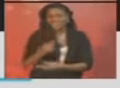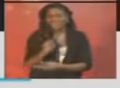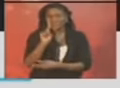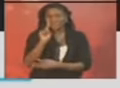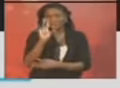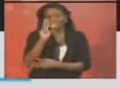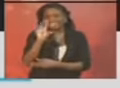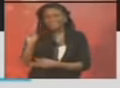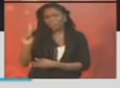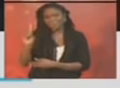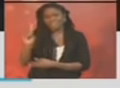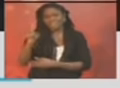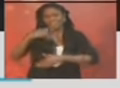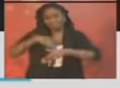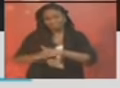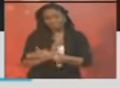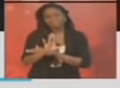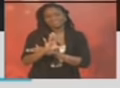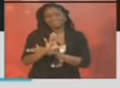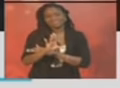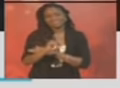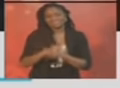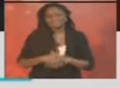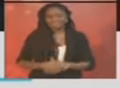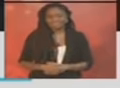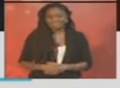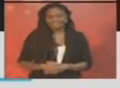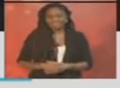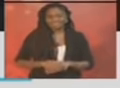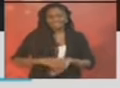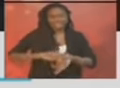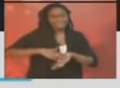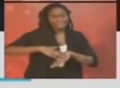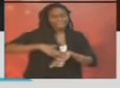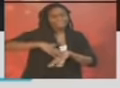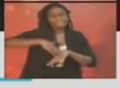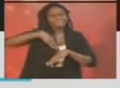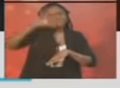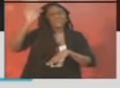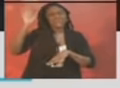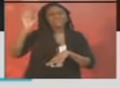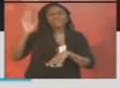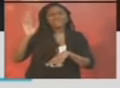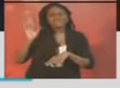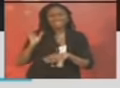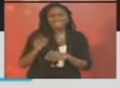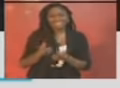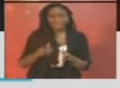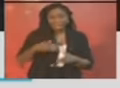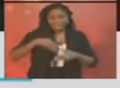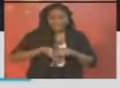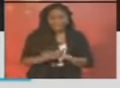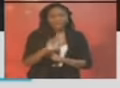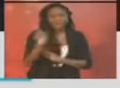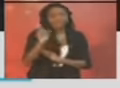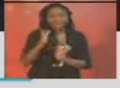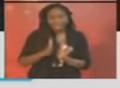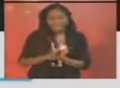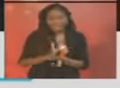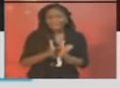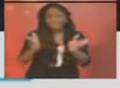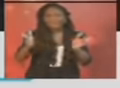15,171 births, of which the majority, 91%, were in our public healthcare system.